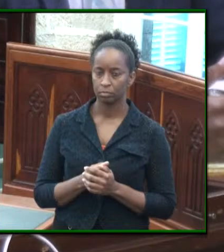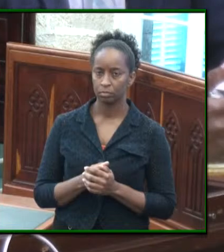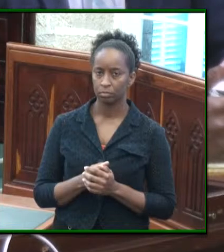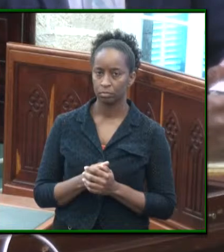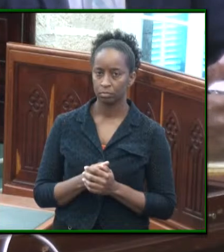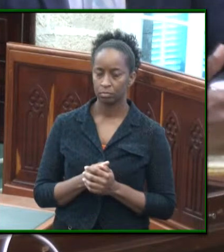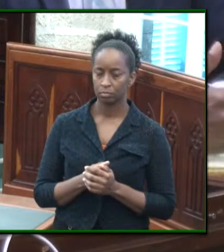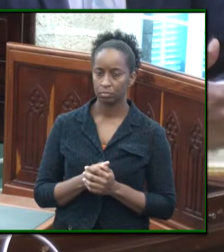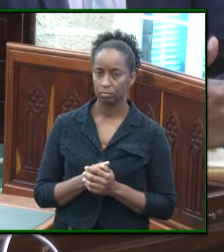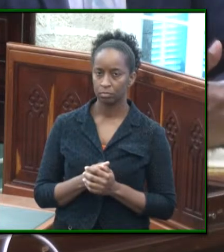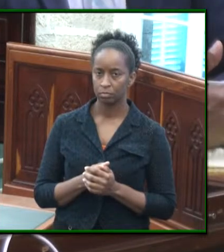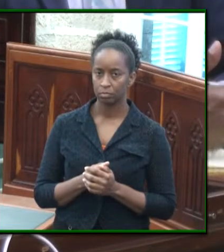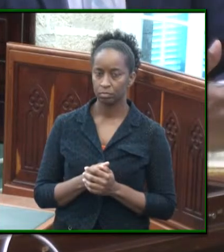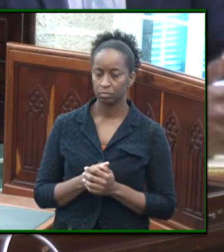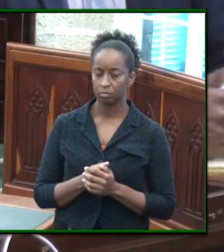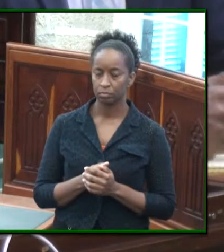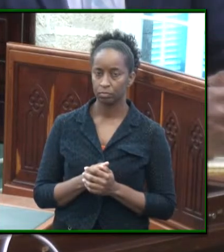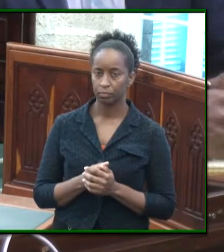We recognize, however,